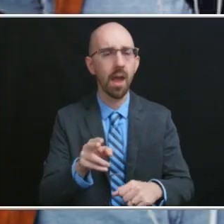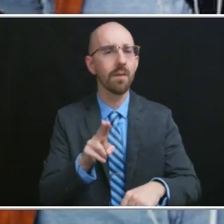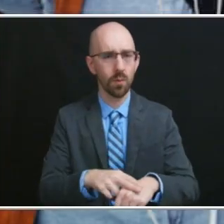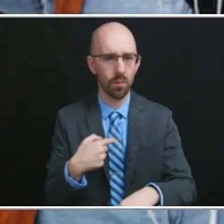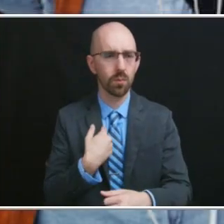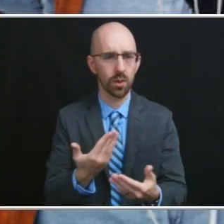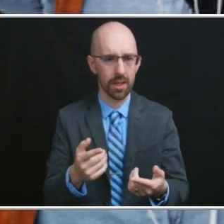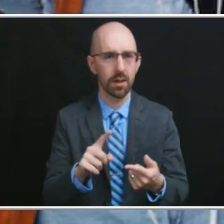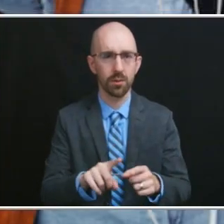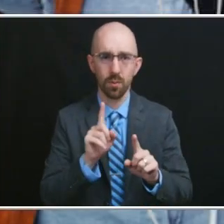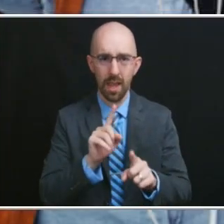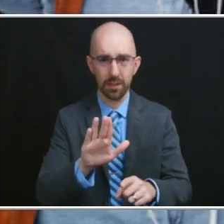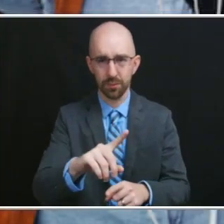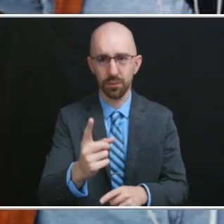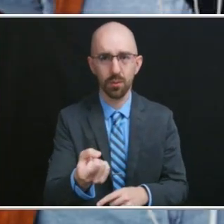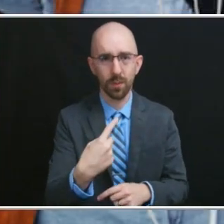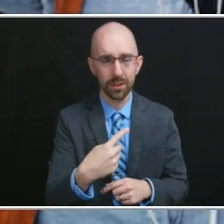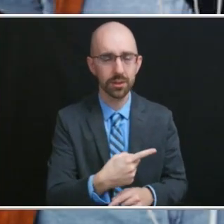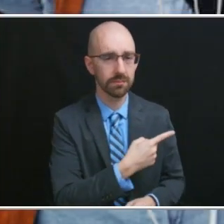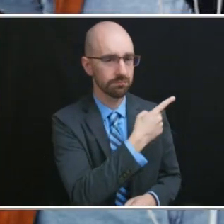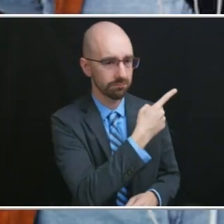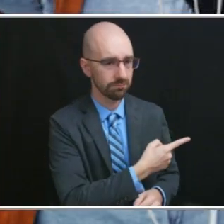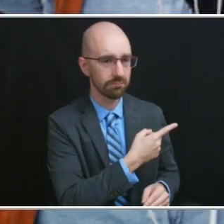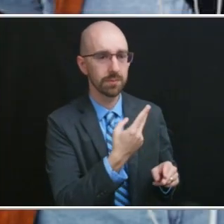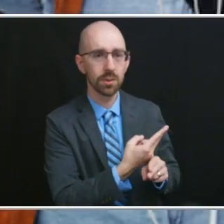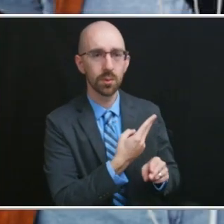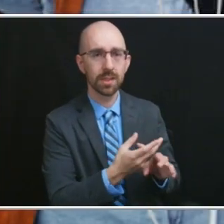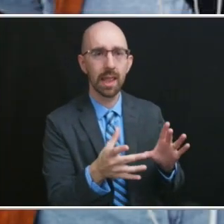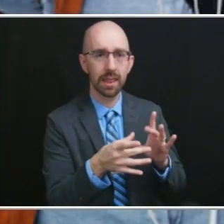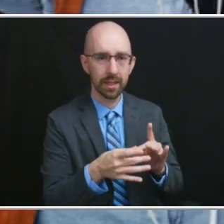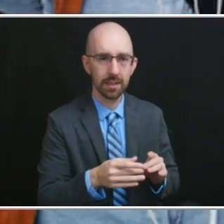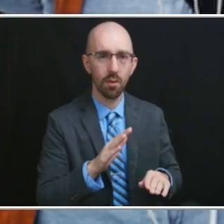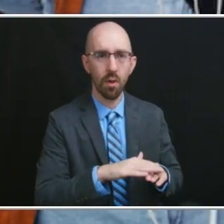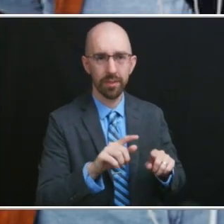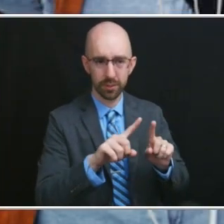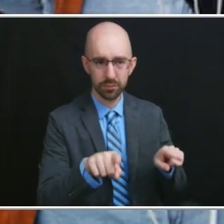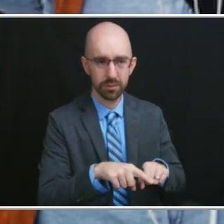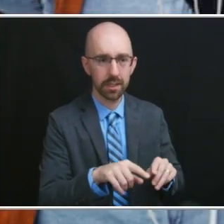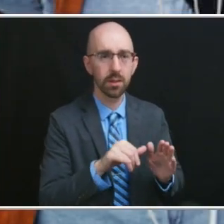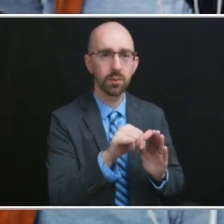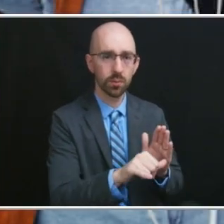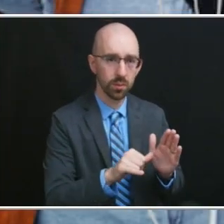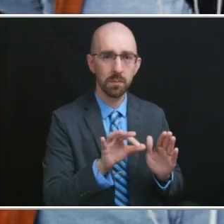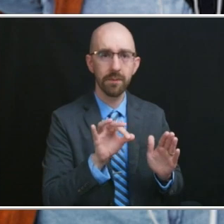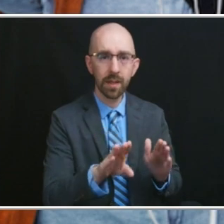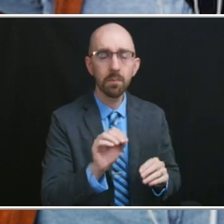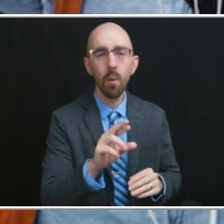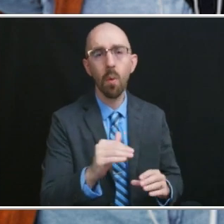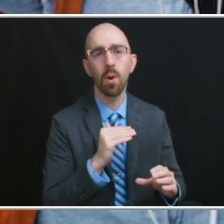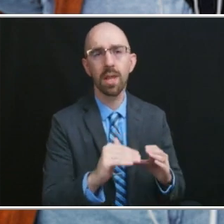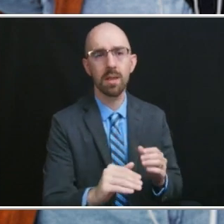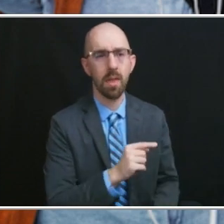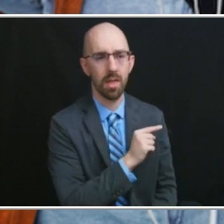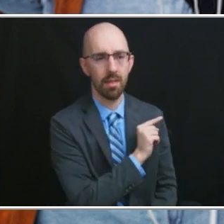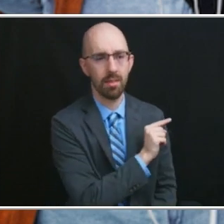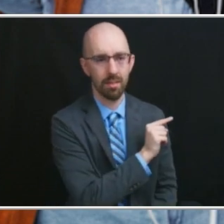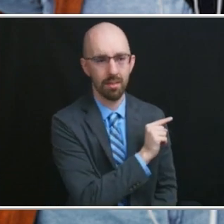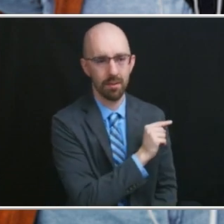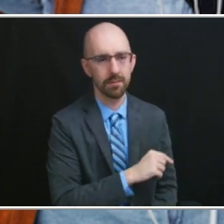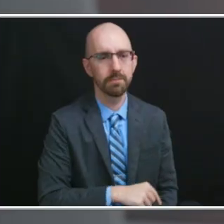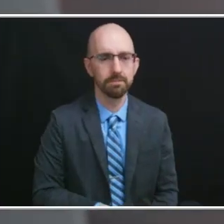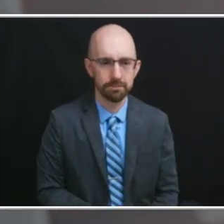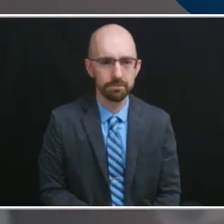your questions. Send them in using the links on your screen. We have YouTube, Facebook, or you can email the Medical News